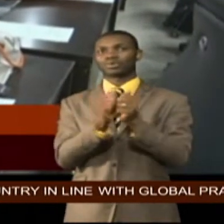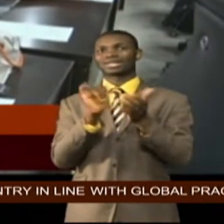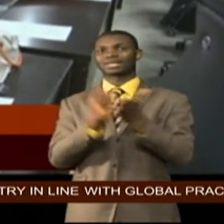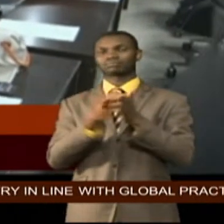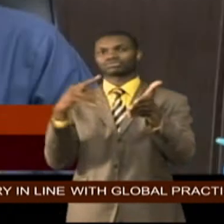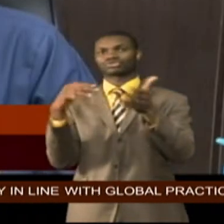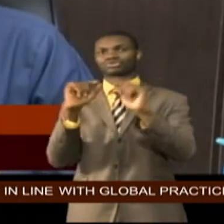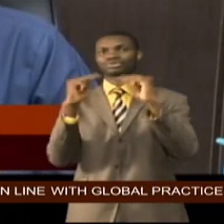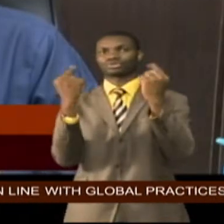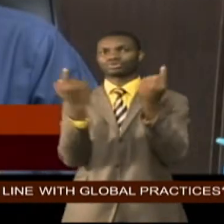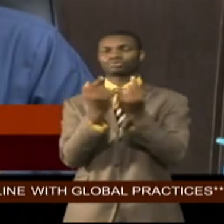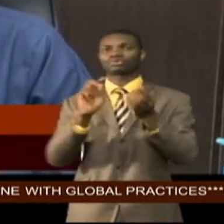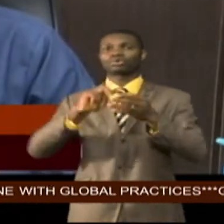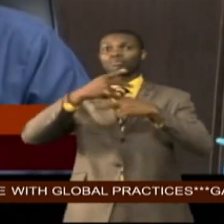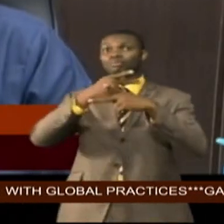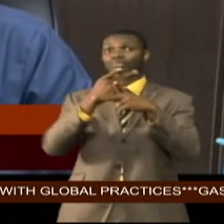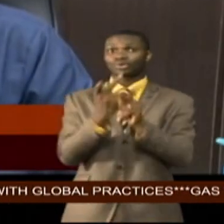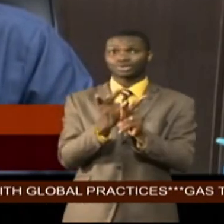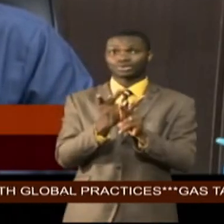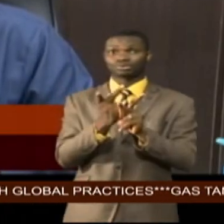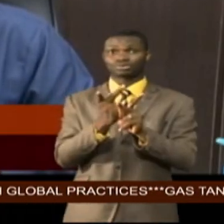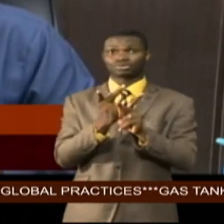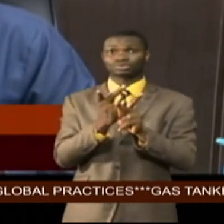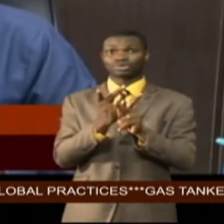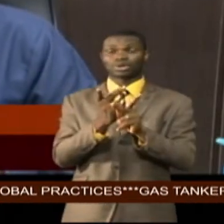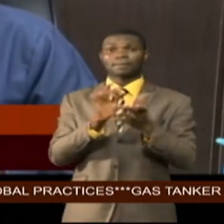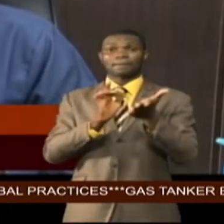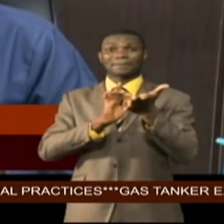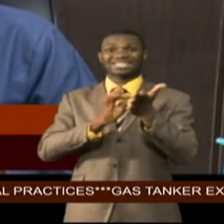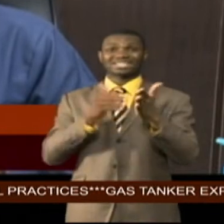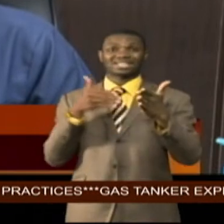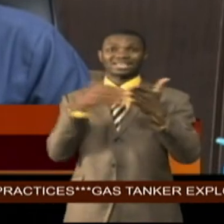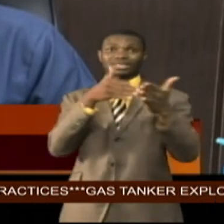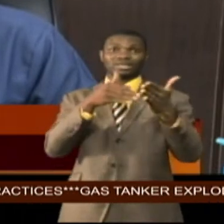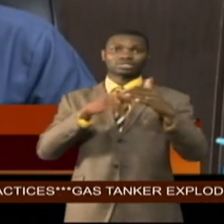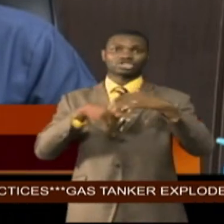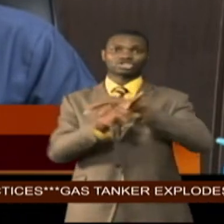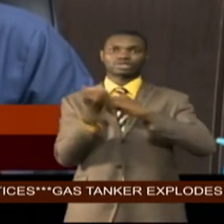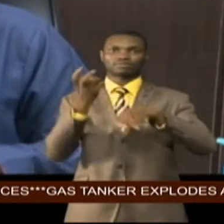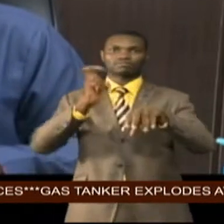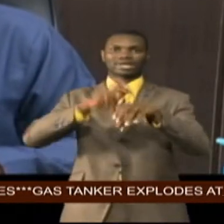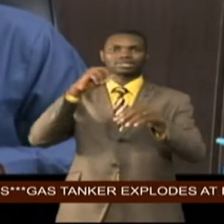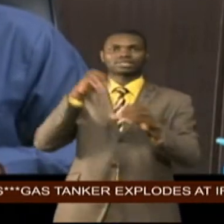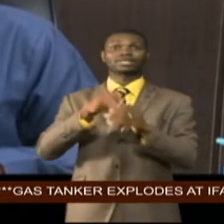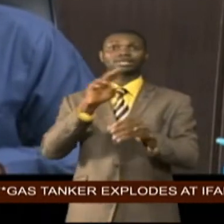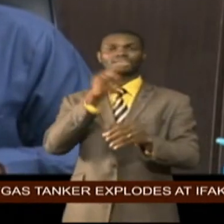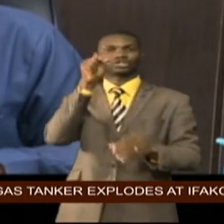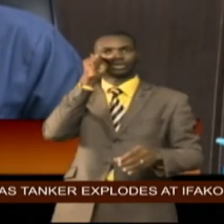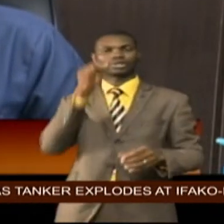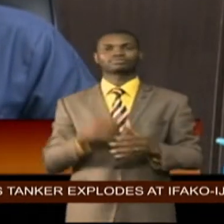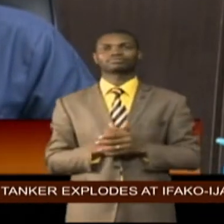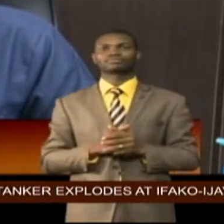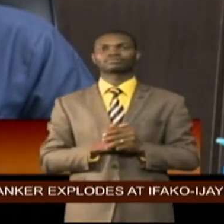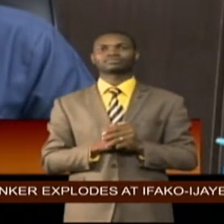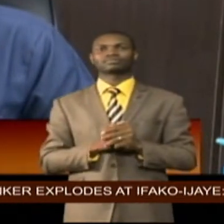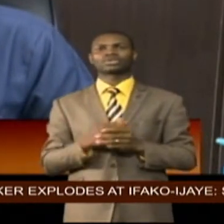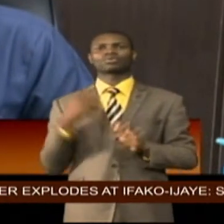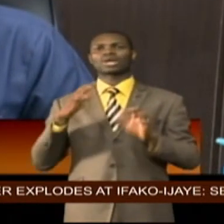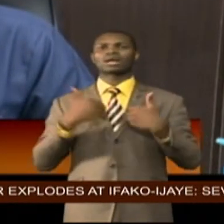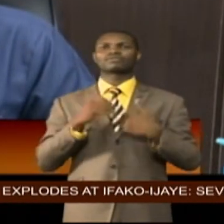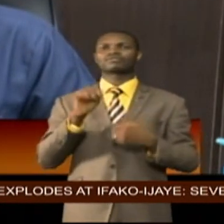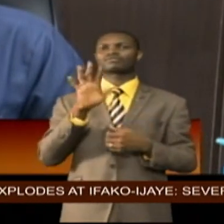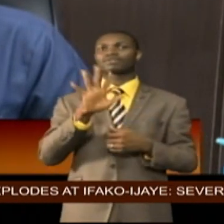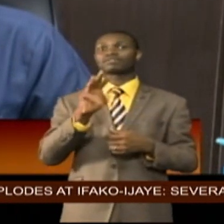to produce locally anti-snake venom required for the country. 5 million people